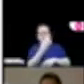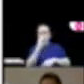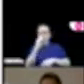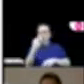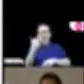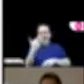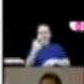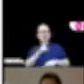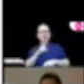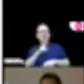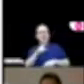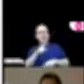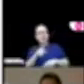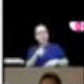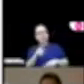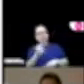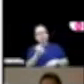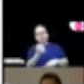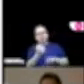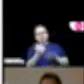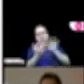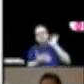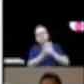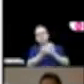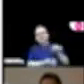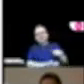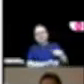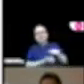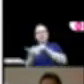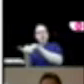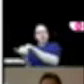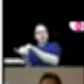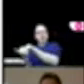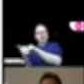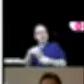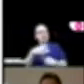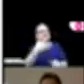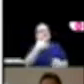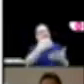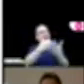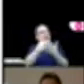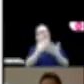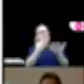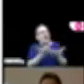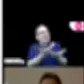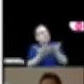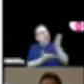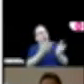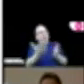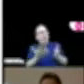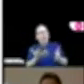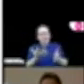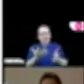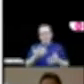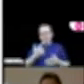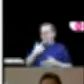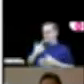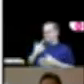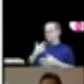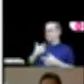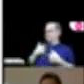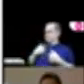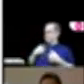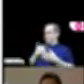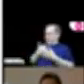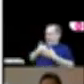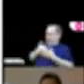She was about to be deported and she was looking for help. She didn't know where to go. And they took her case. They had to find